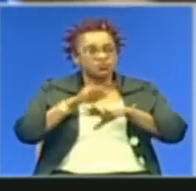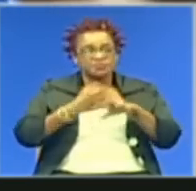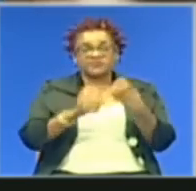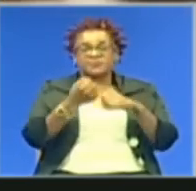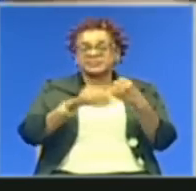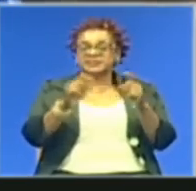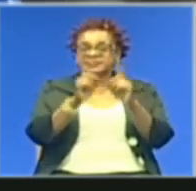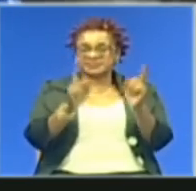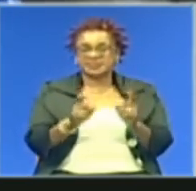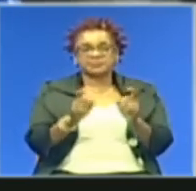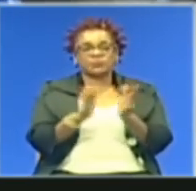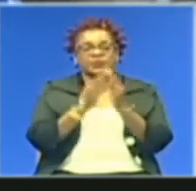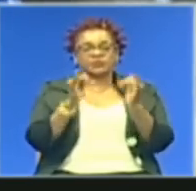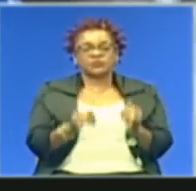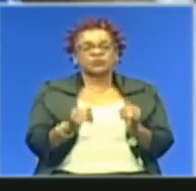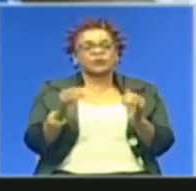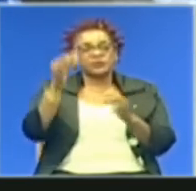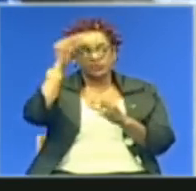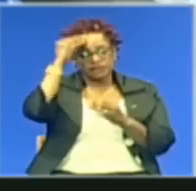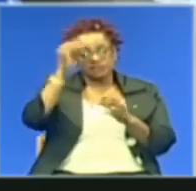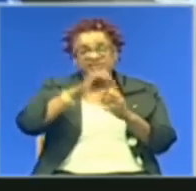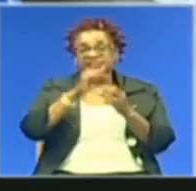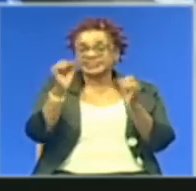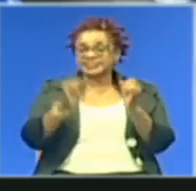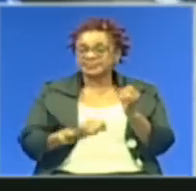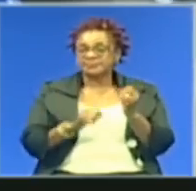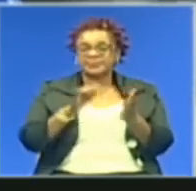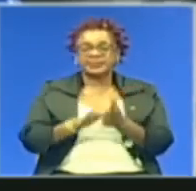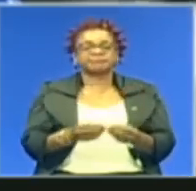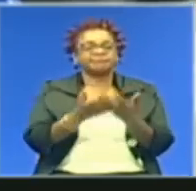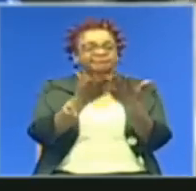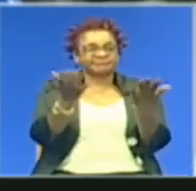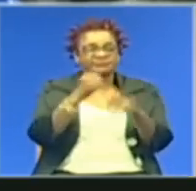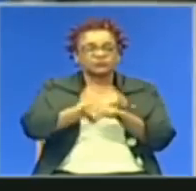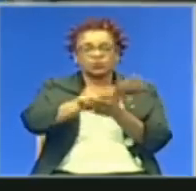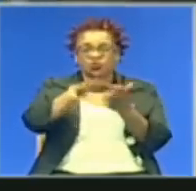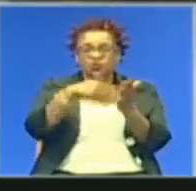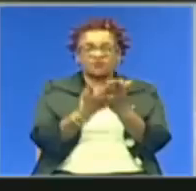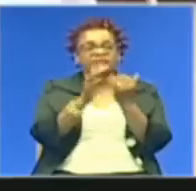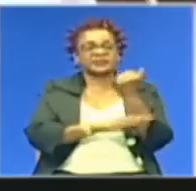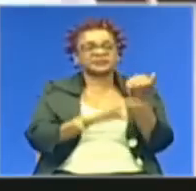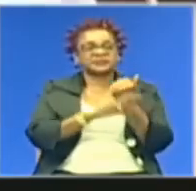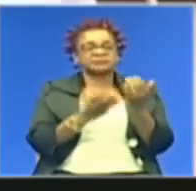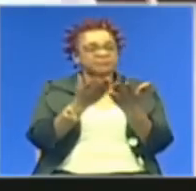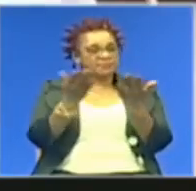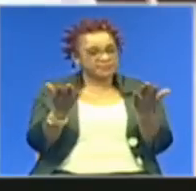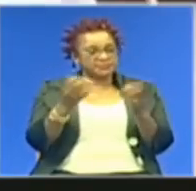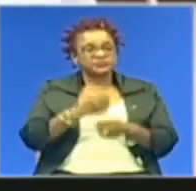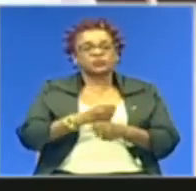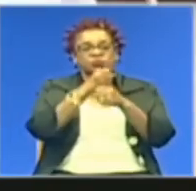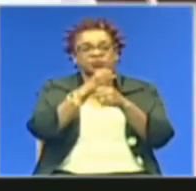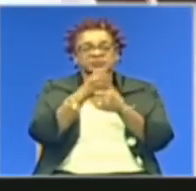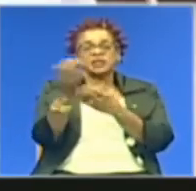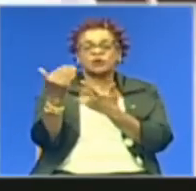exams, with a new education system already rolled out in schools across the country. Well, key players in the education sector are hoping for